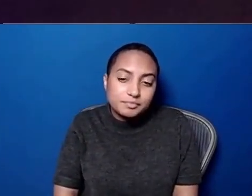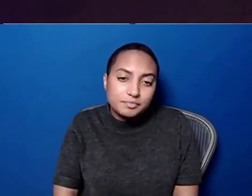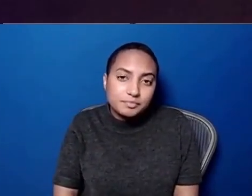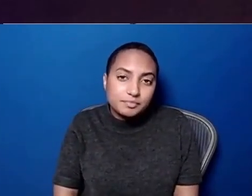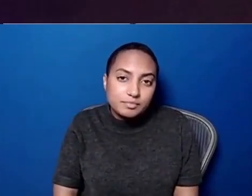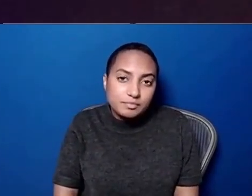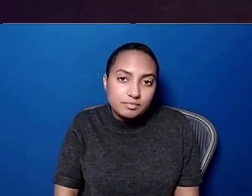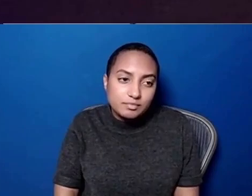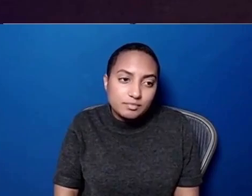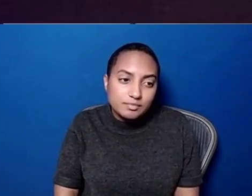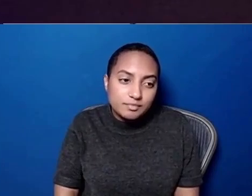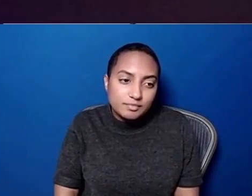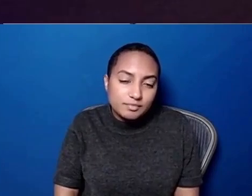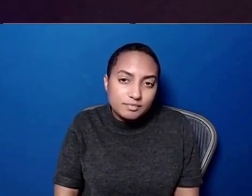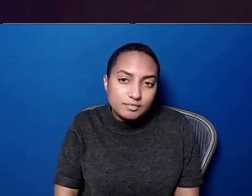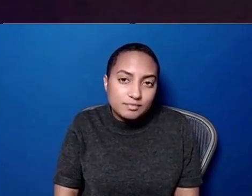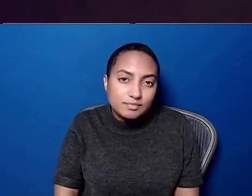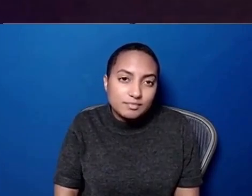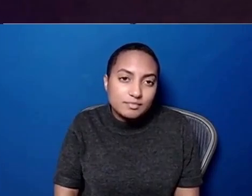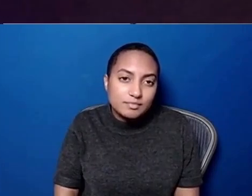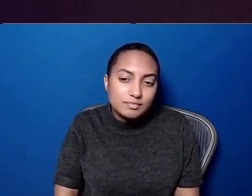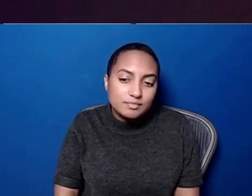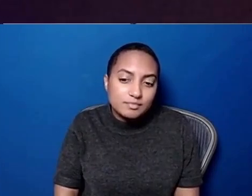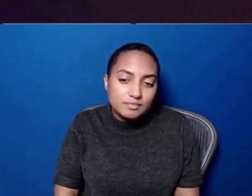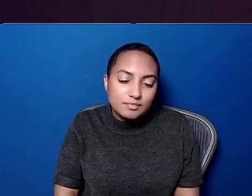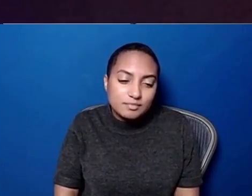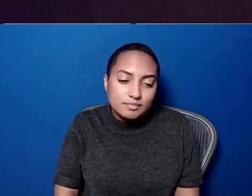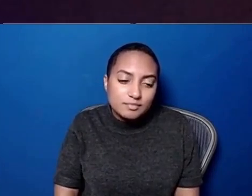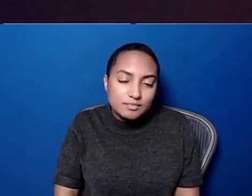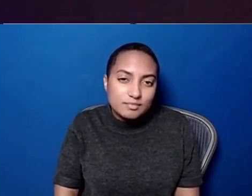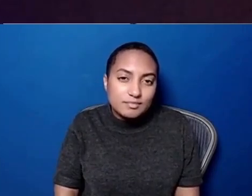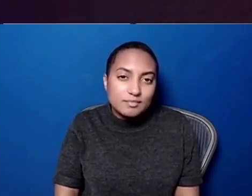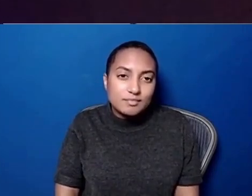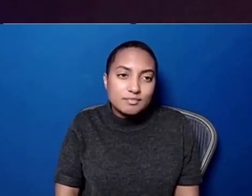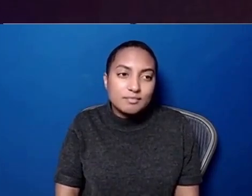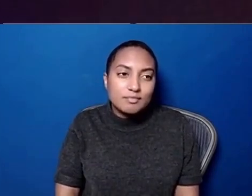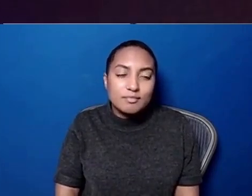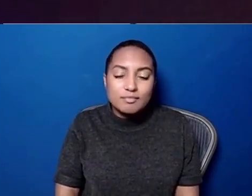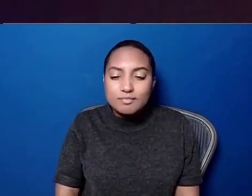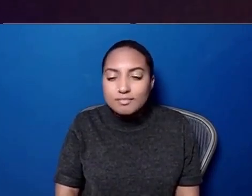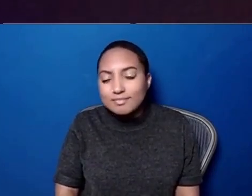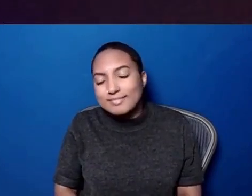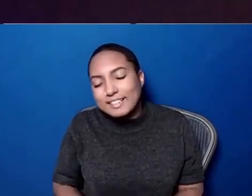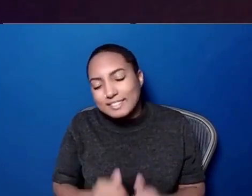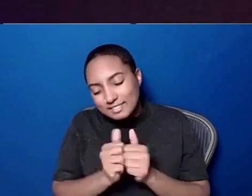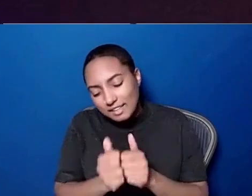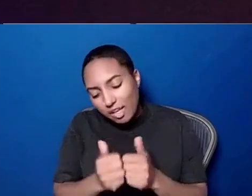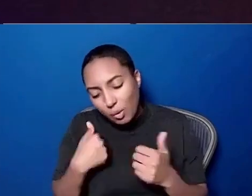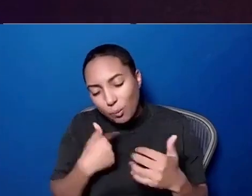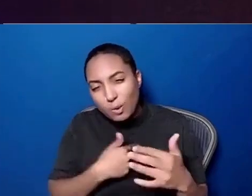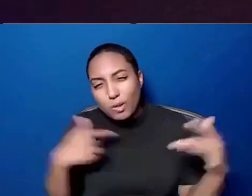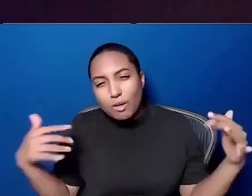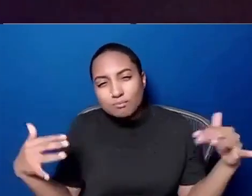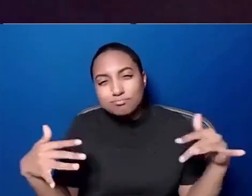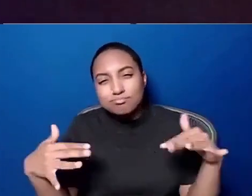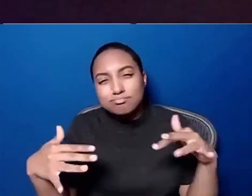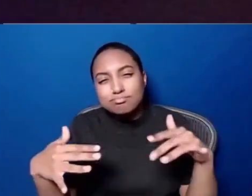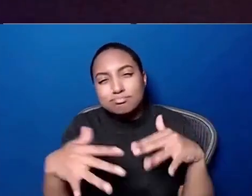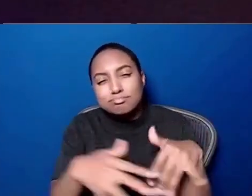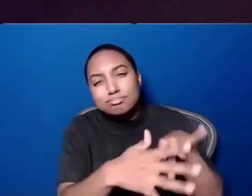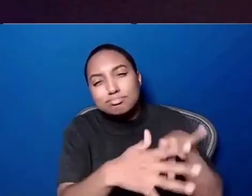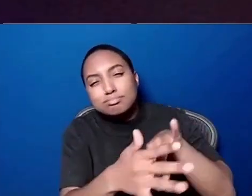And I will meet you at the beating heart, family, at the river, at the stream around the